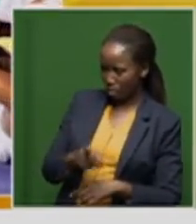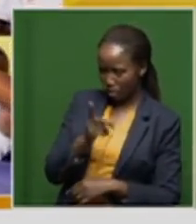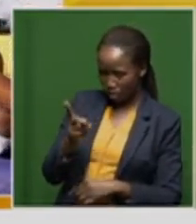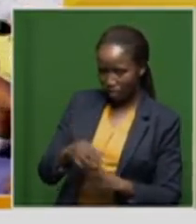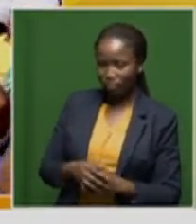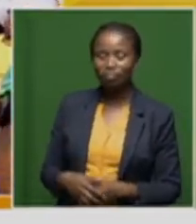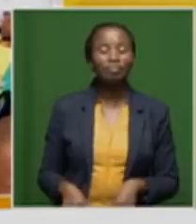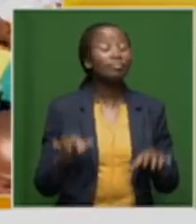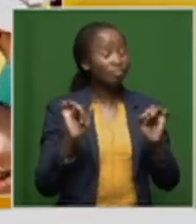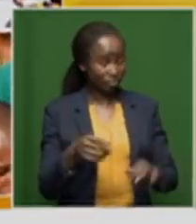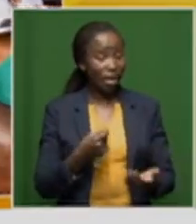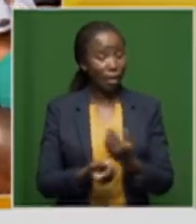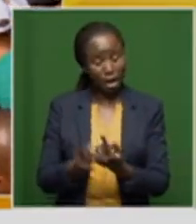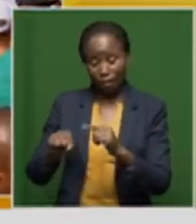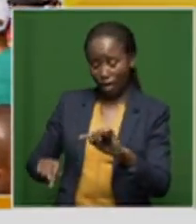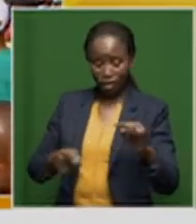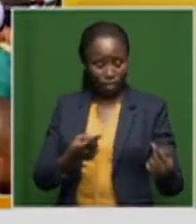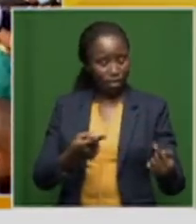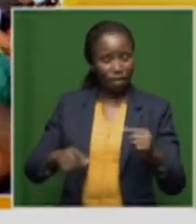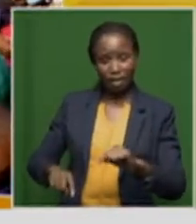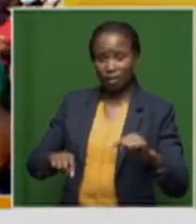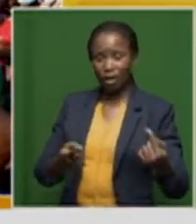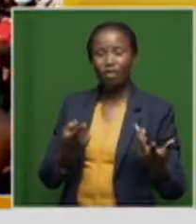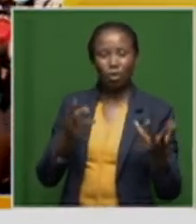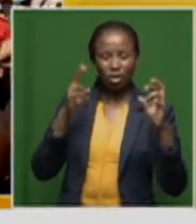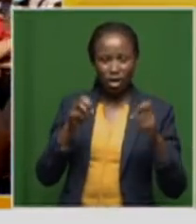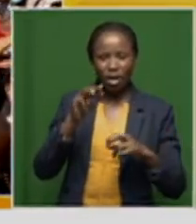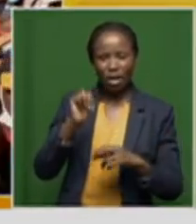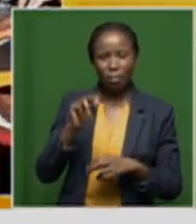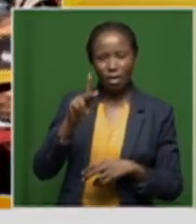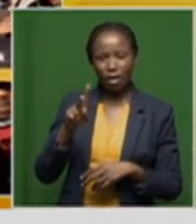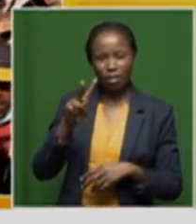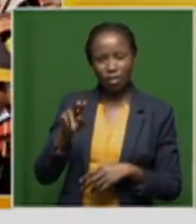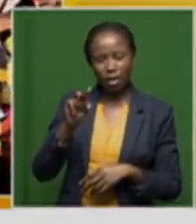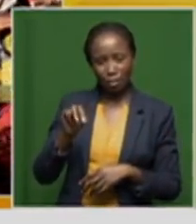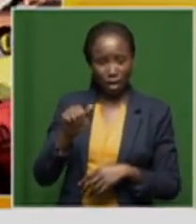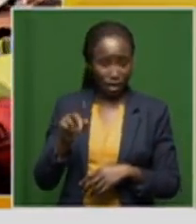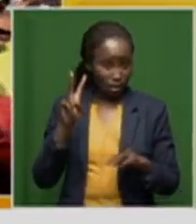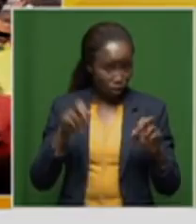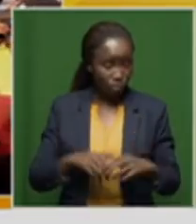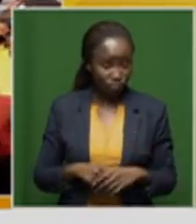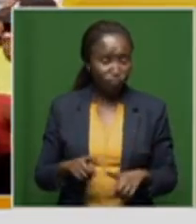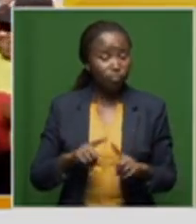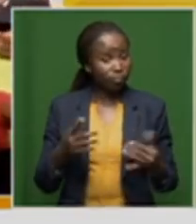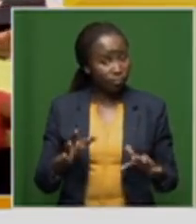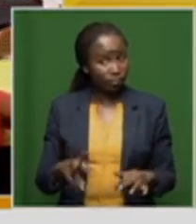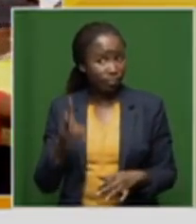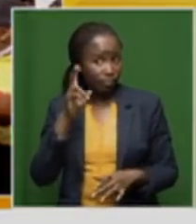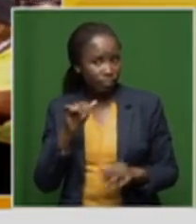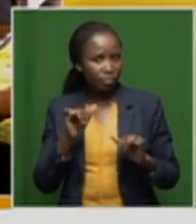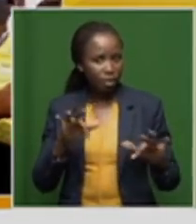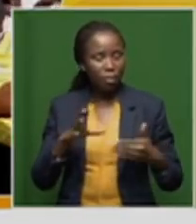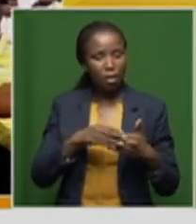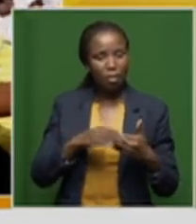been a back and forth in terms of the standing of the MK-MVA, particularly here in the province. But if there has been a year that we've seen the members of